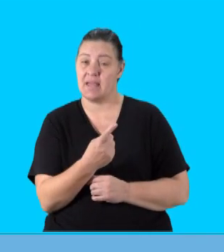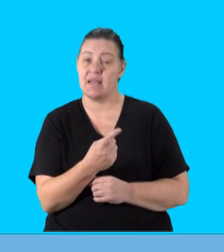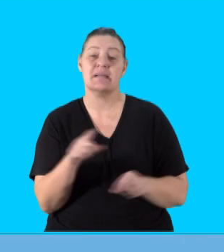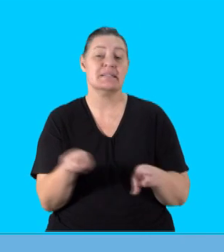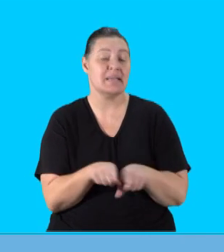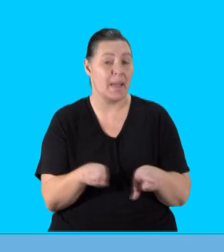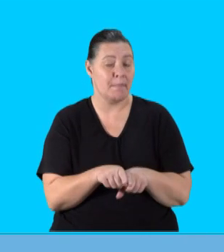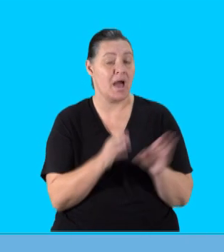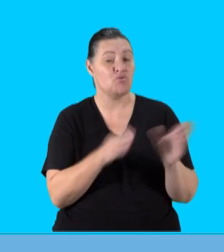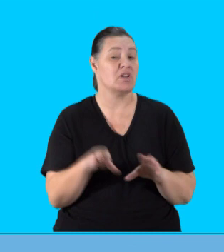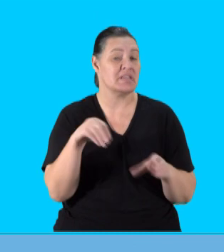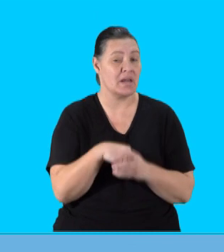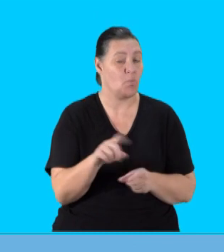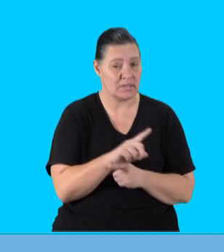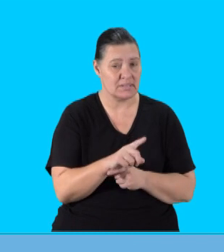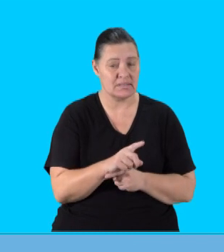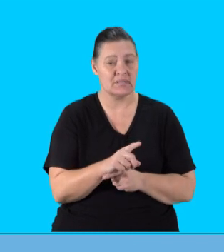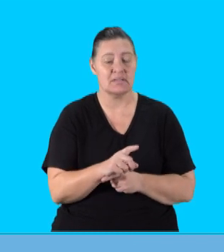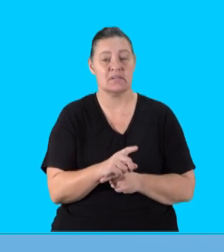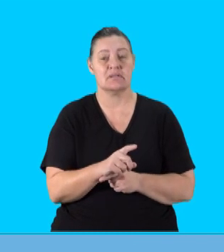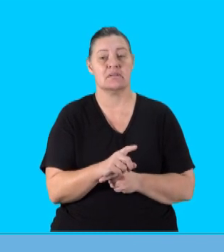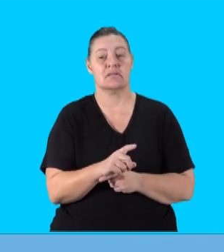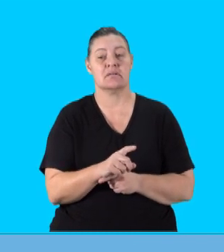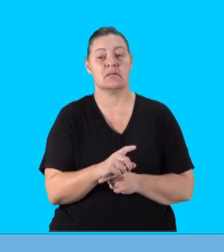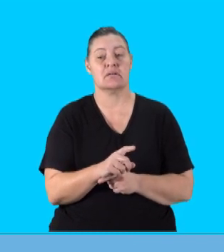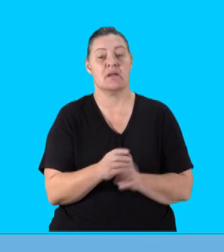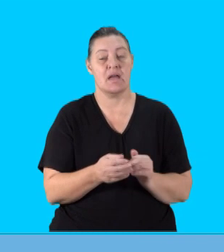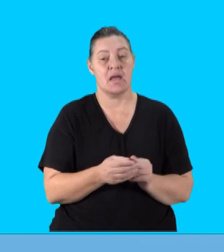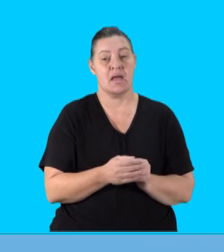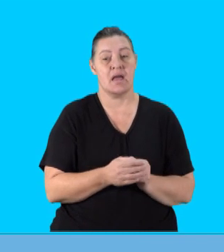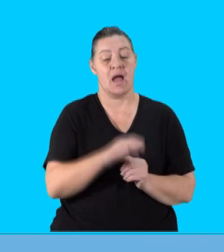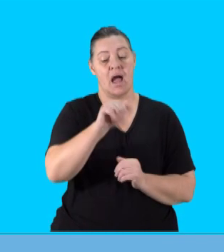say it is also arranged in increasing